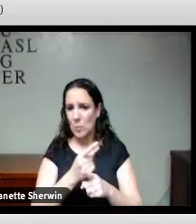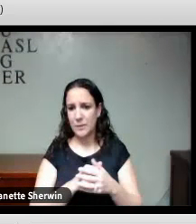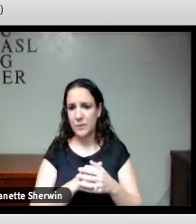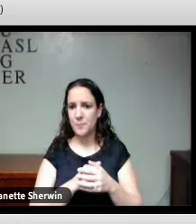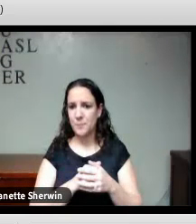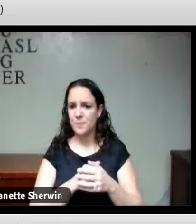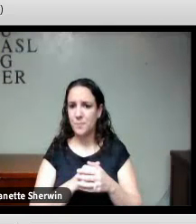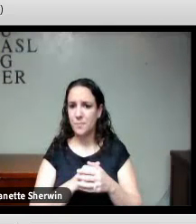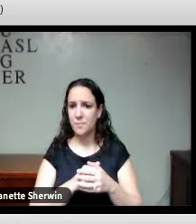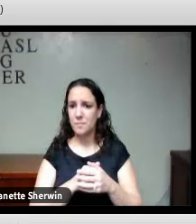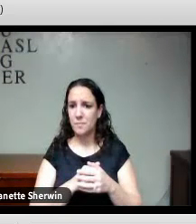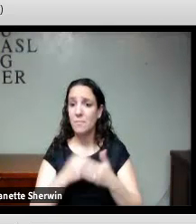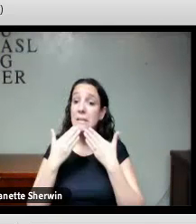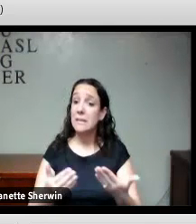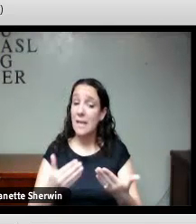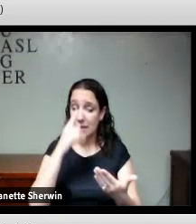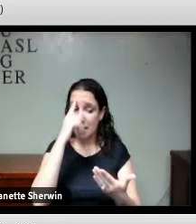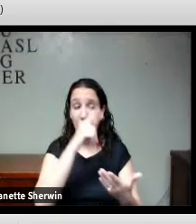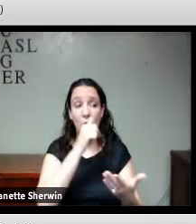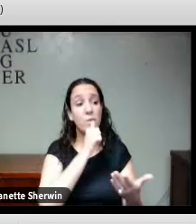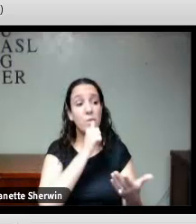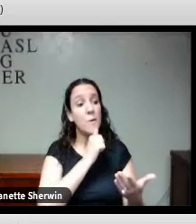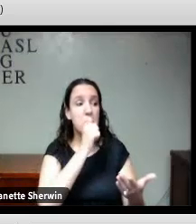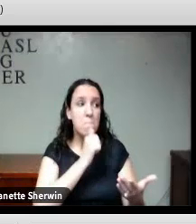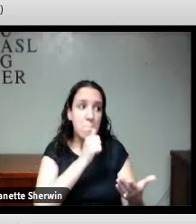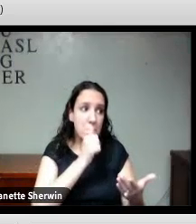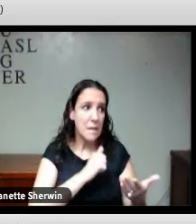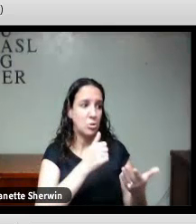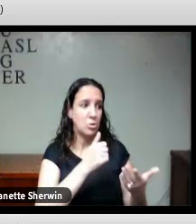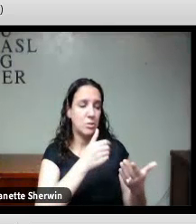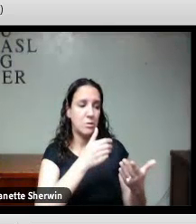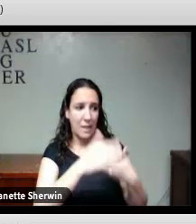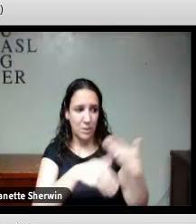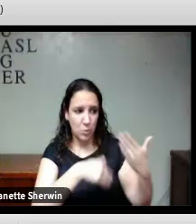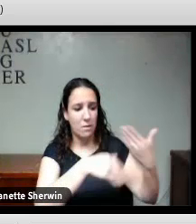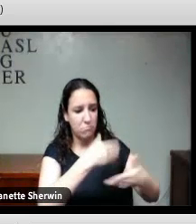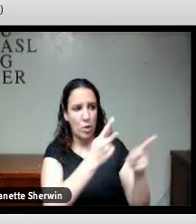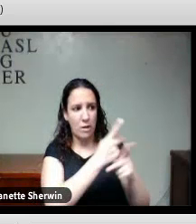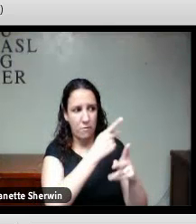for their patience as we're dealing with the problem. Absolutely.